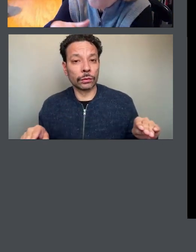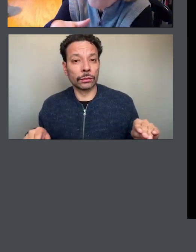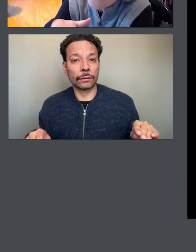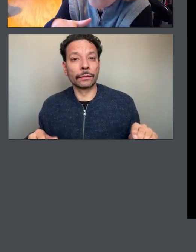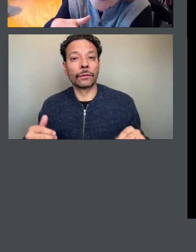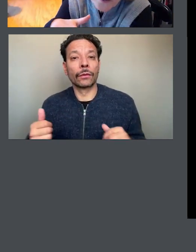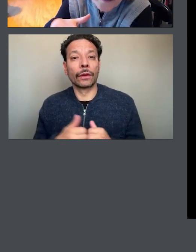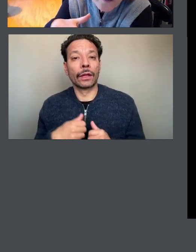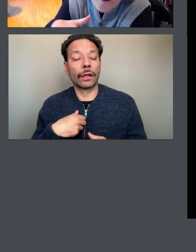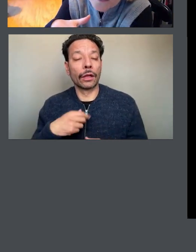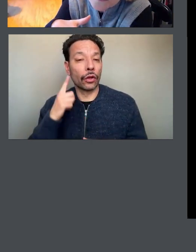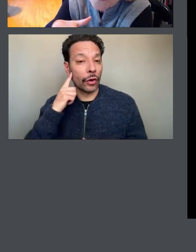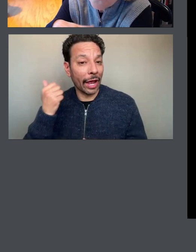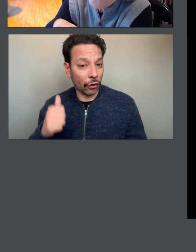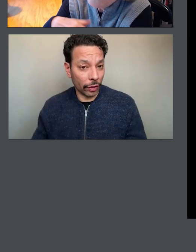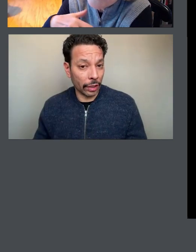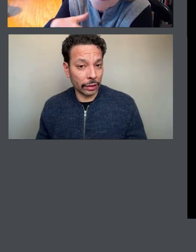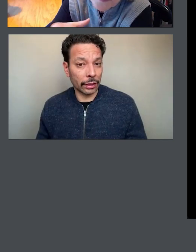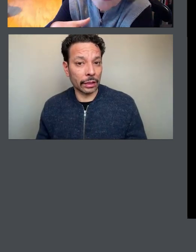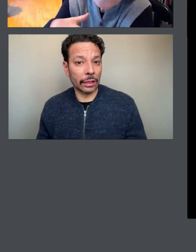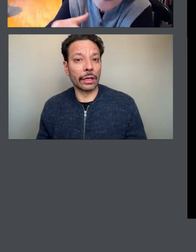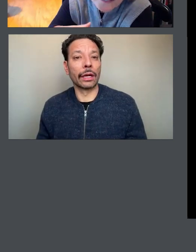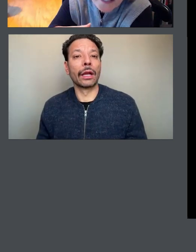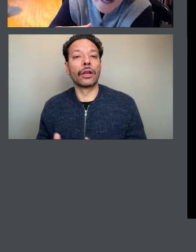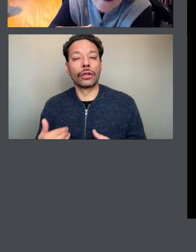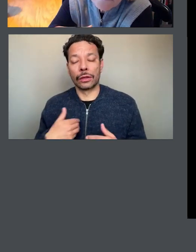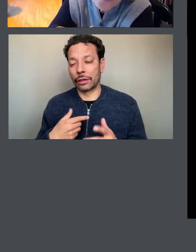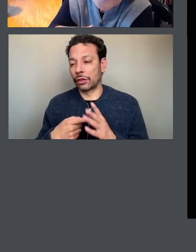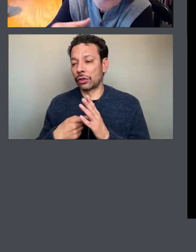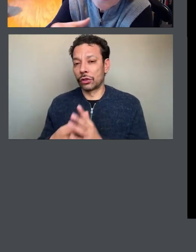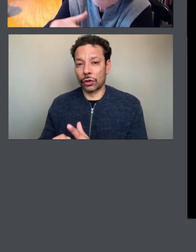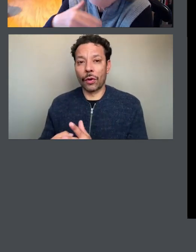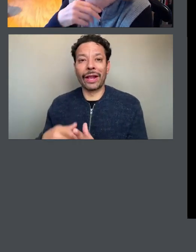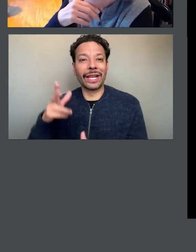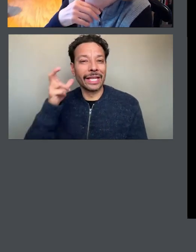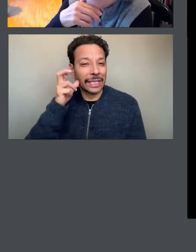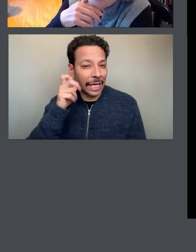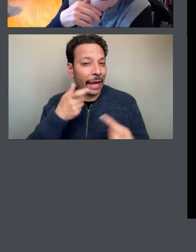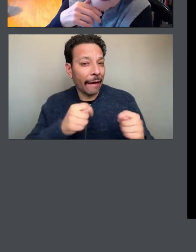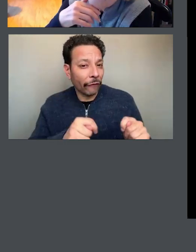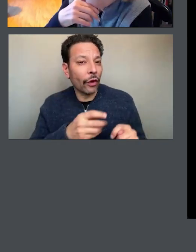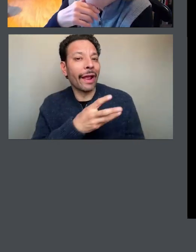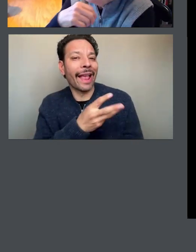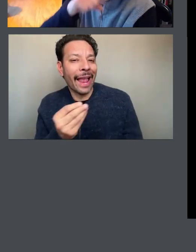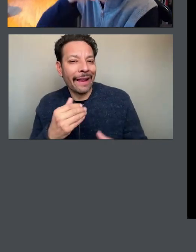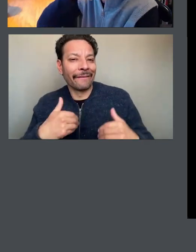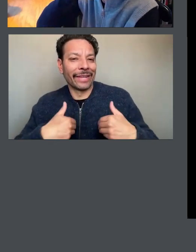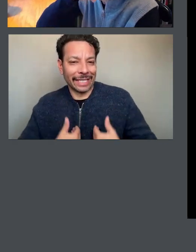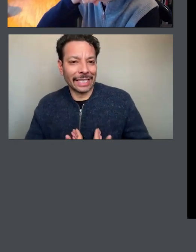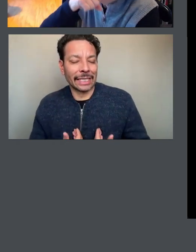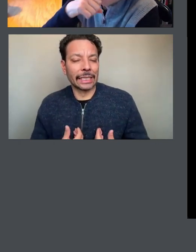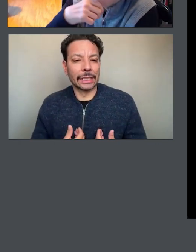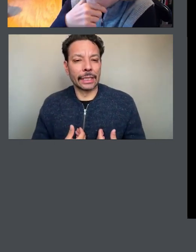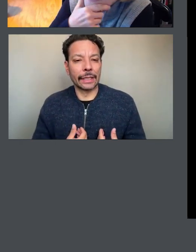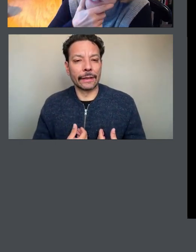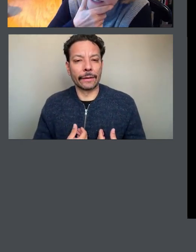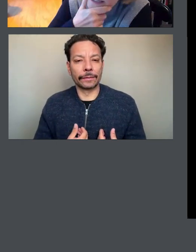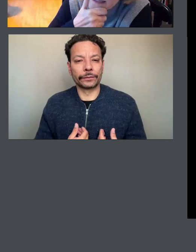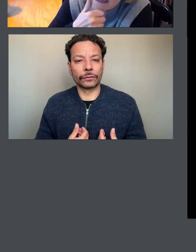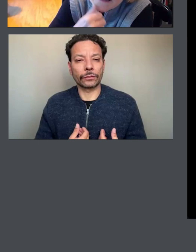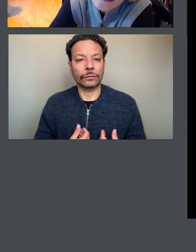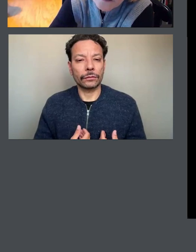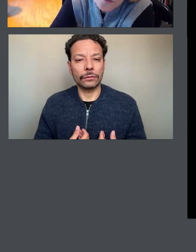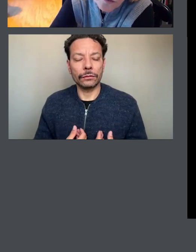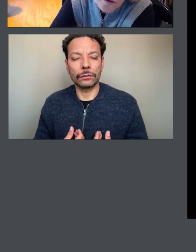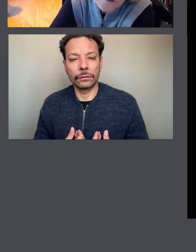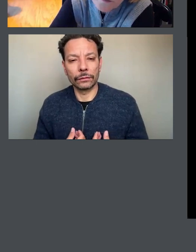with unilateral hearing loss are exhibiting listening effort and fatigue. An early study that